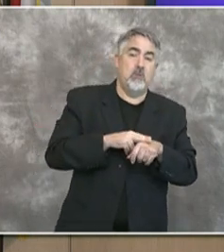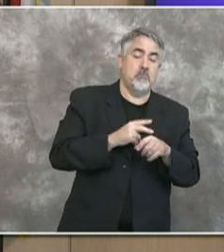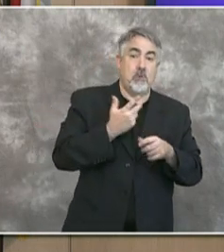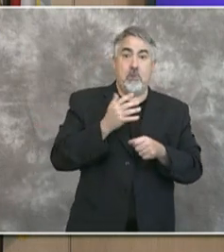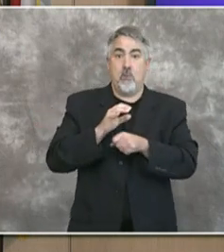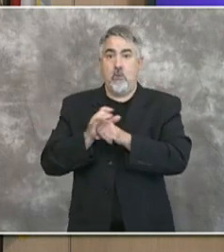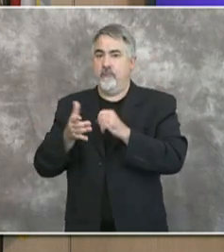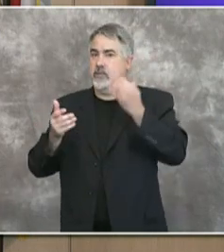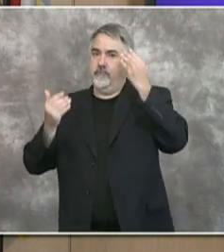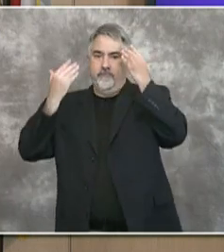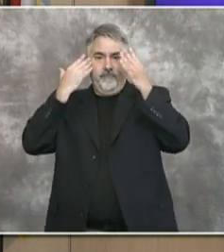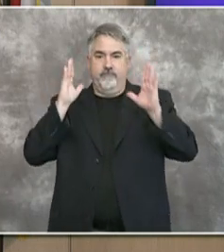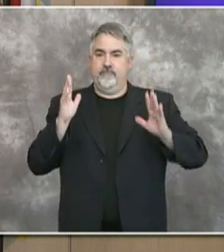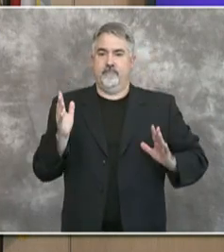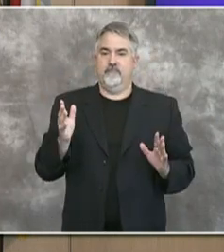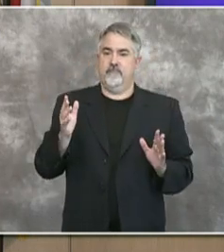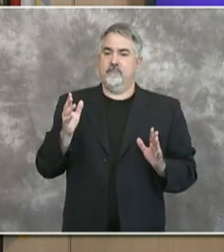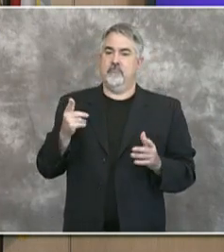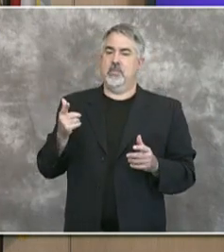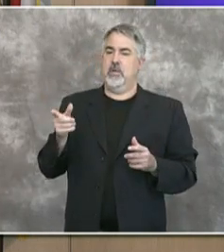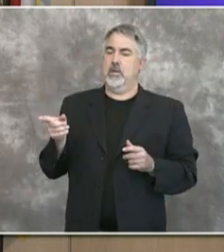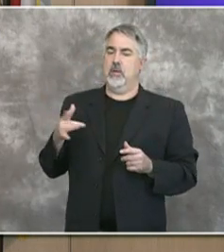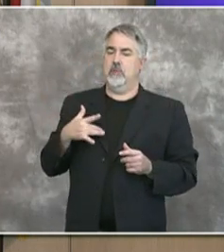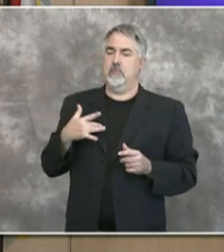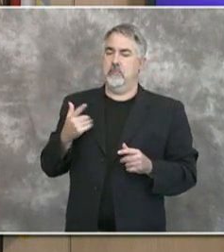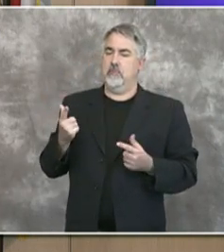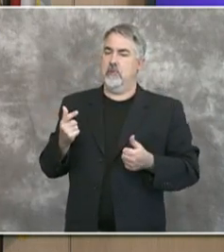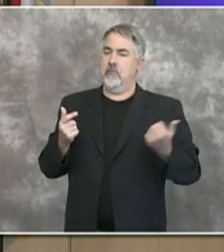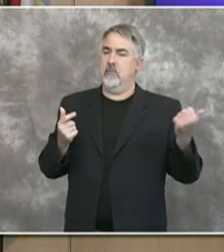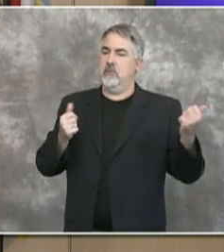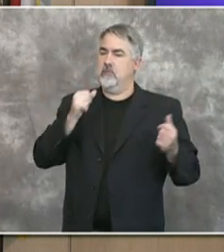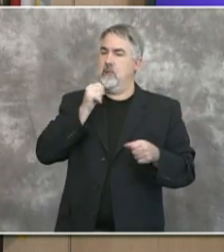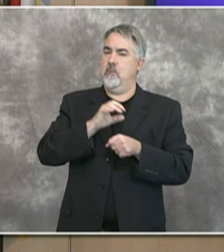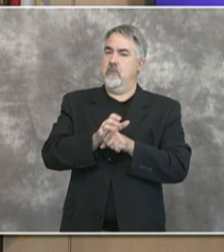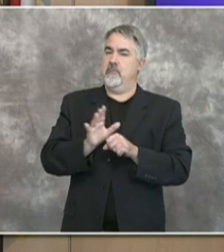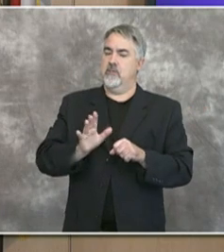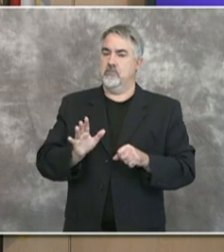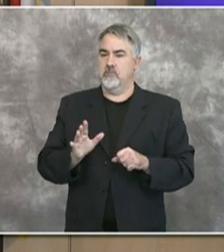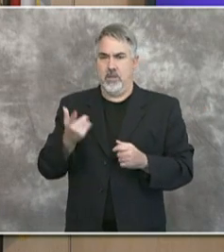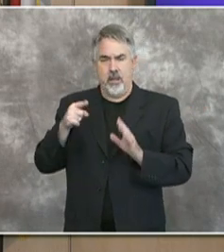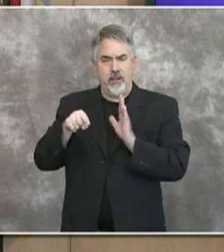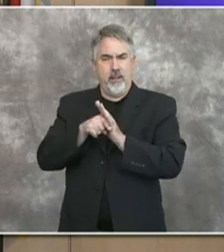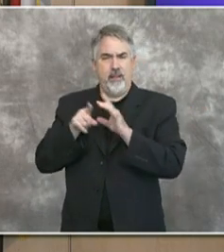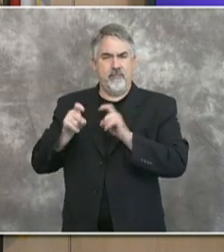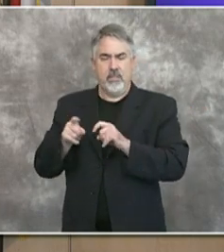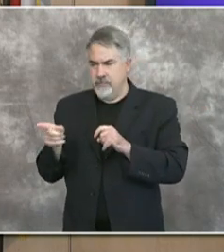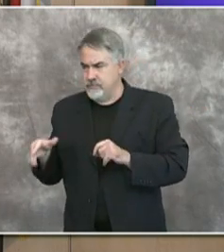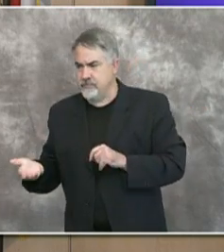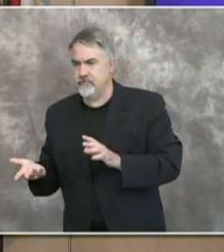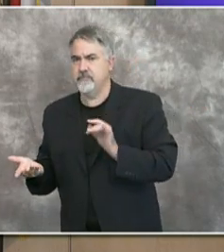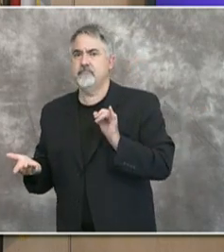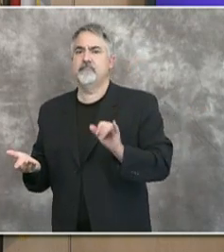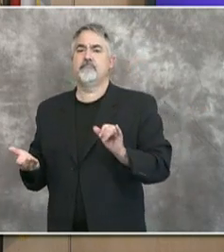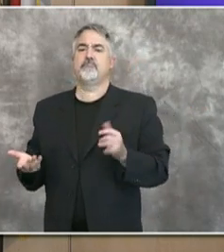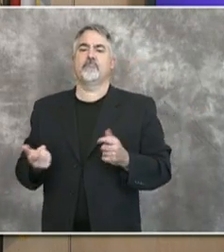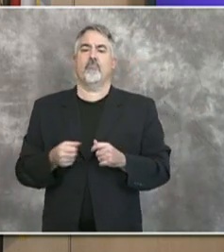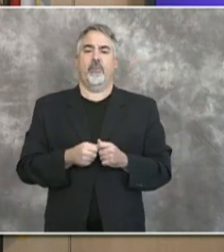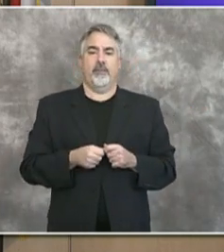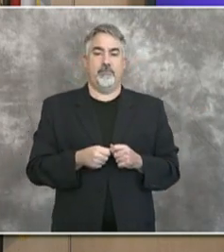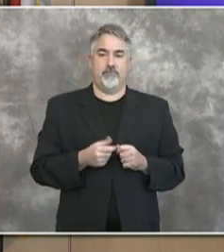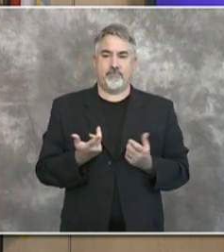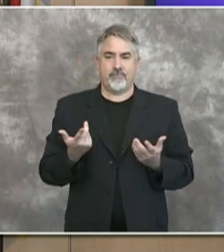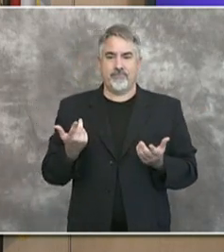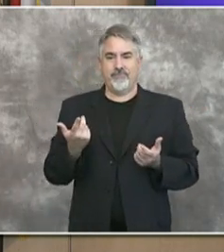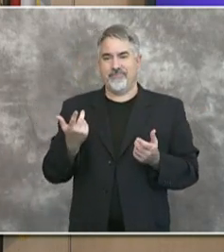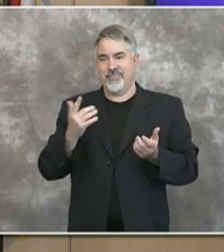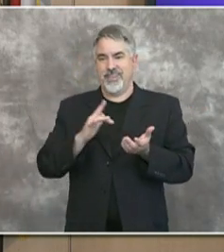play. We will keep you posted on the determination on the cause of death as the medical examiner does their evaluation, and our